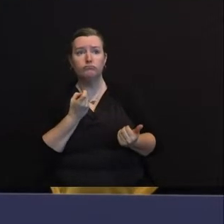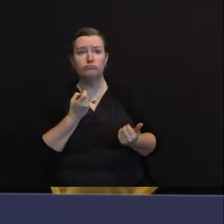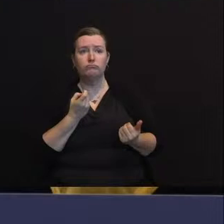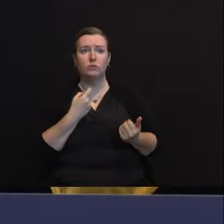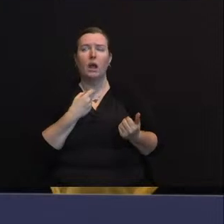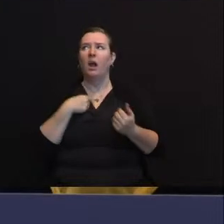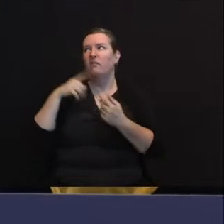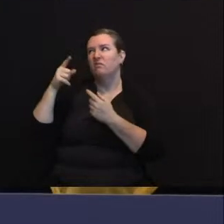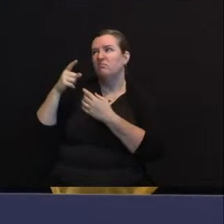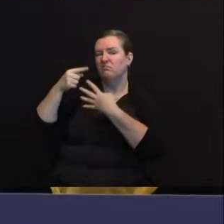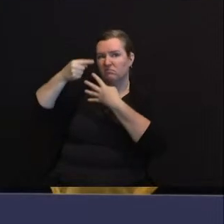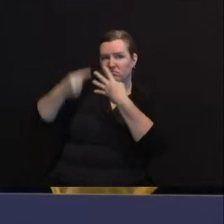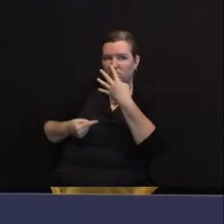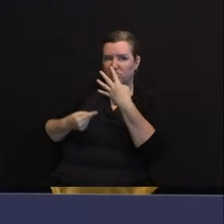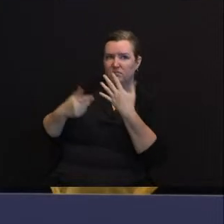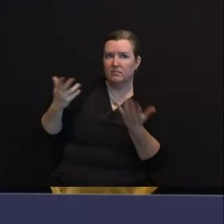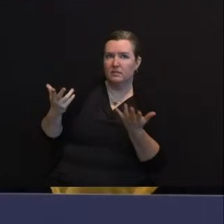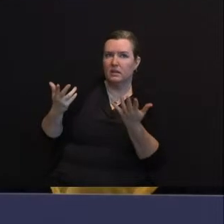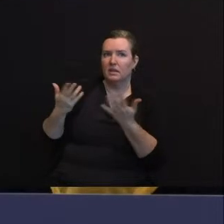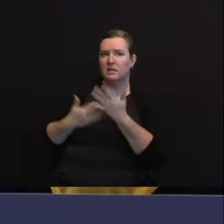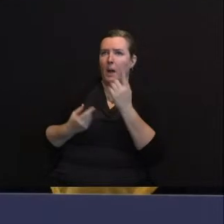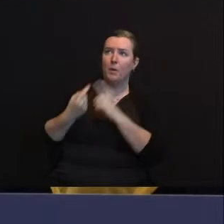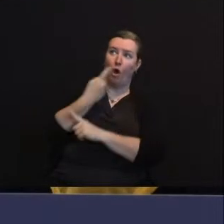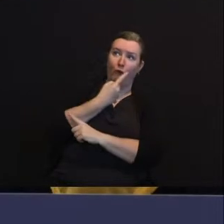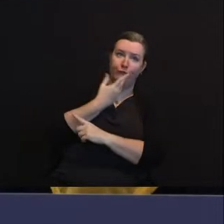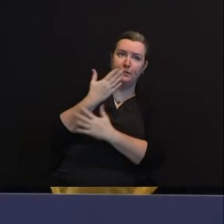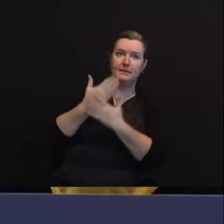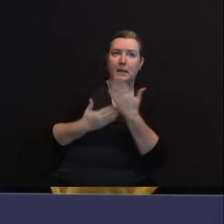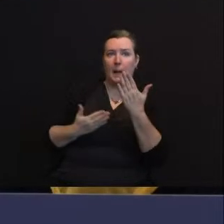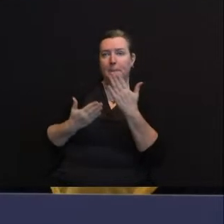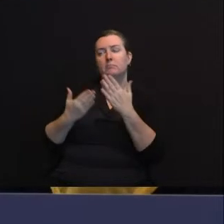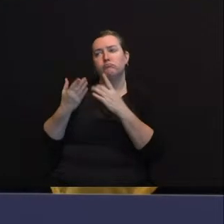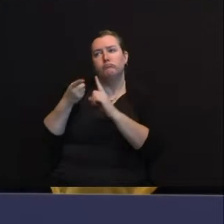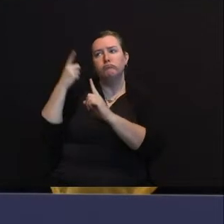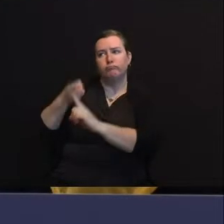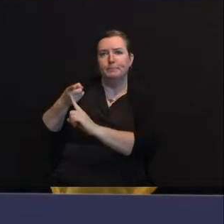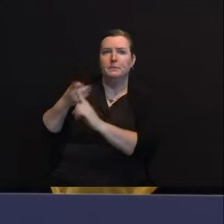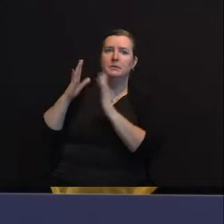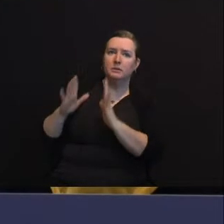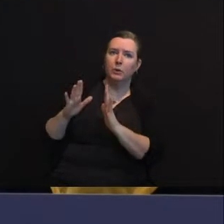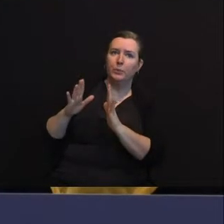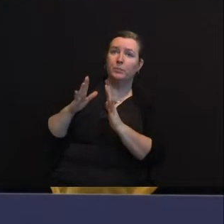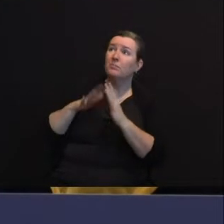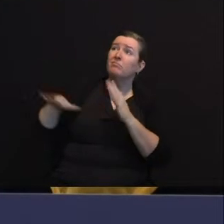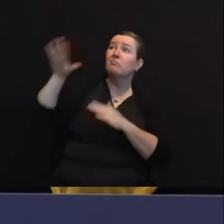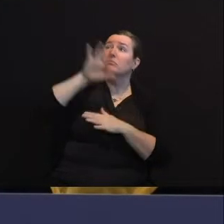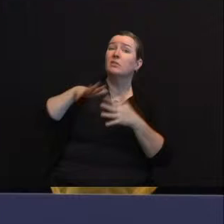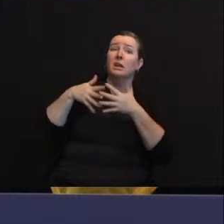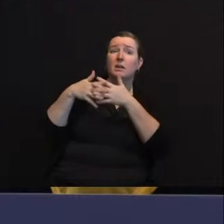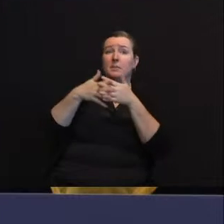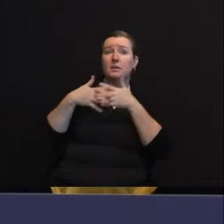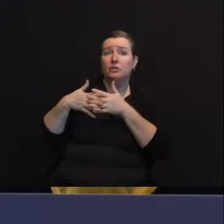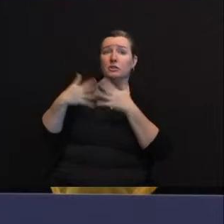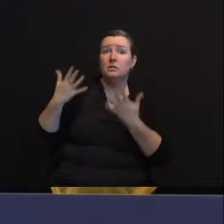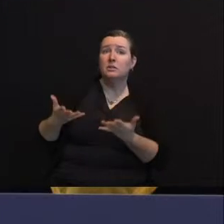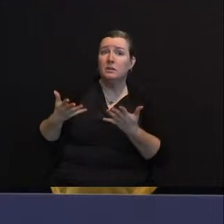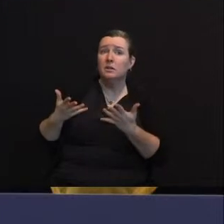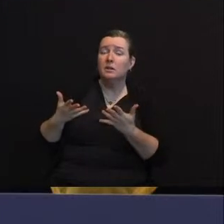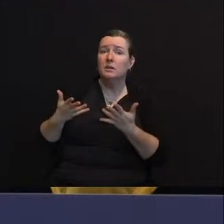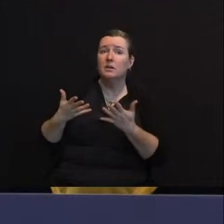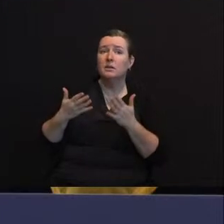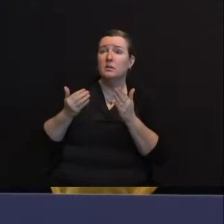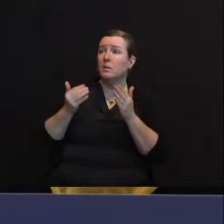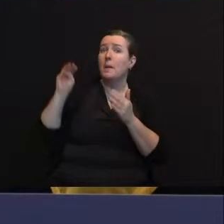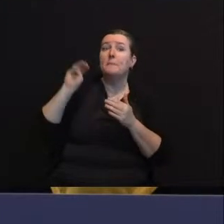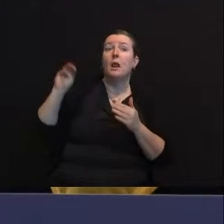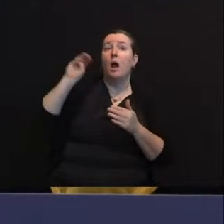off-topic, on-topic questions. Millions of people around the country have tuned in to watch briefings by you and